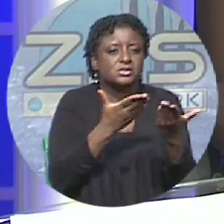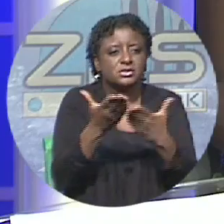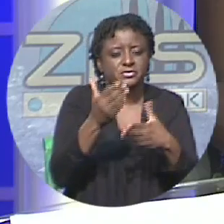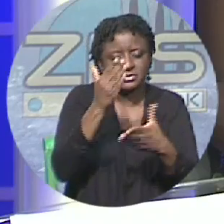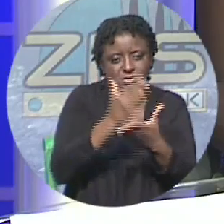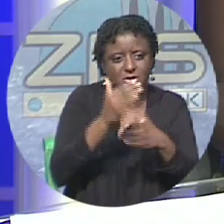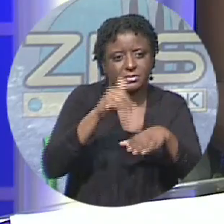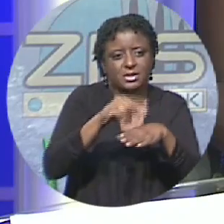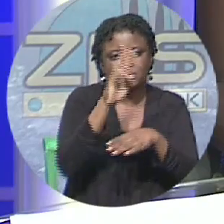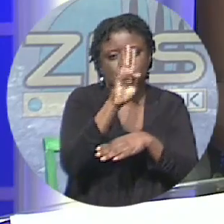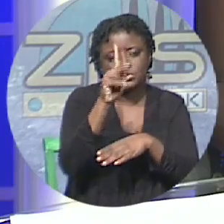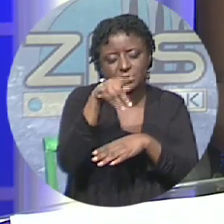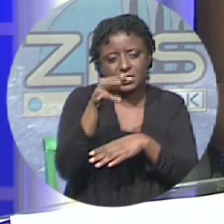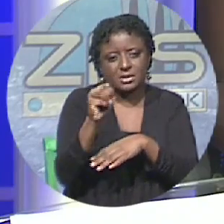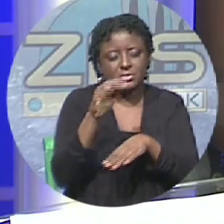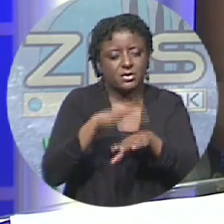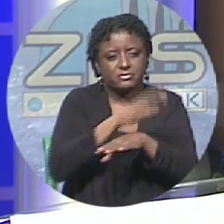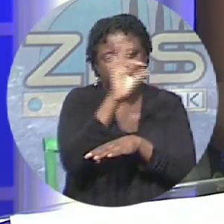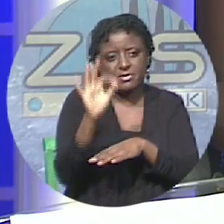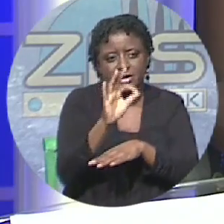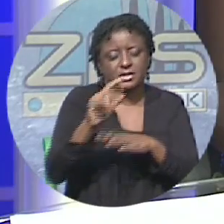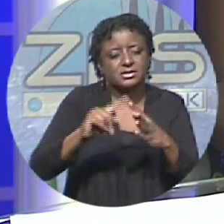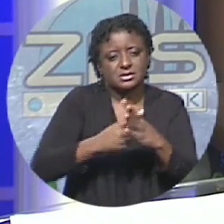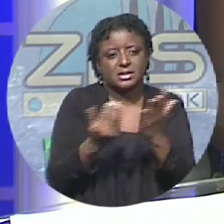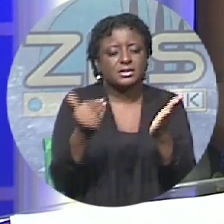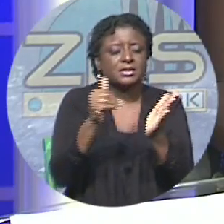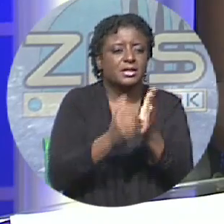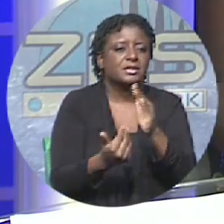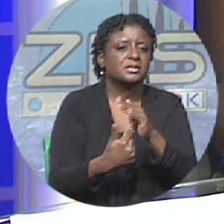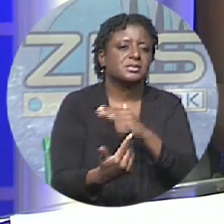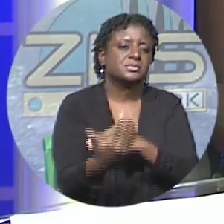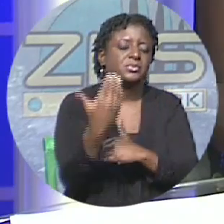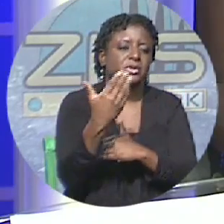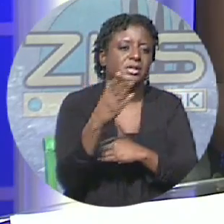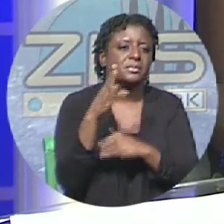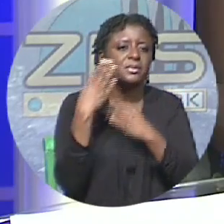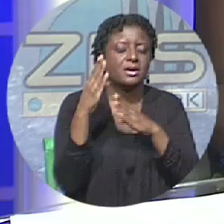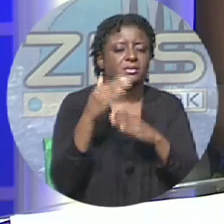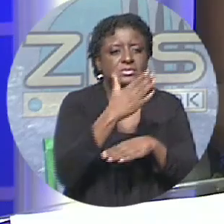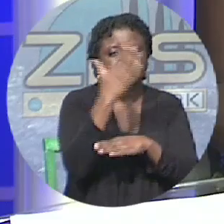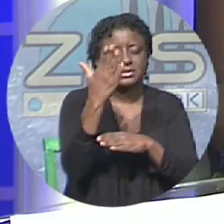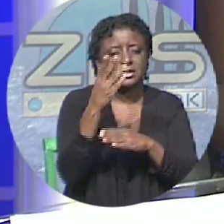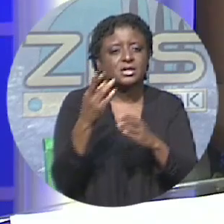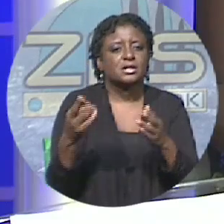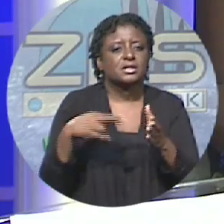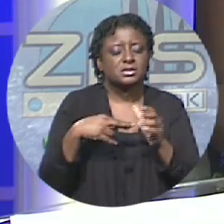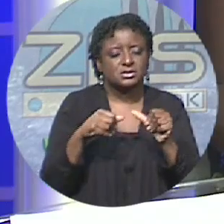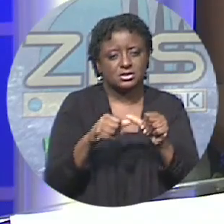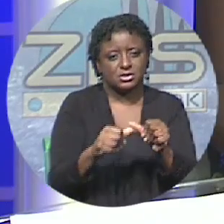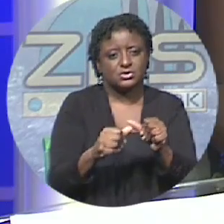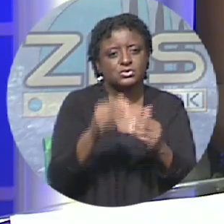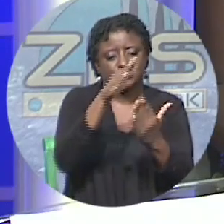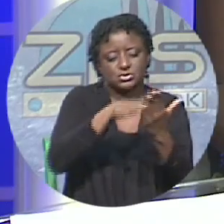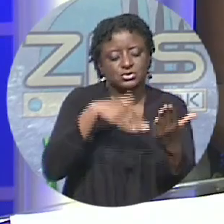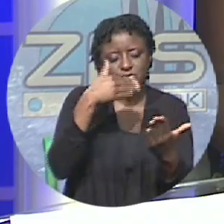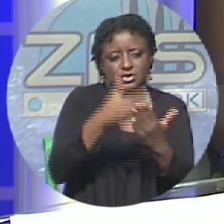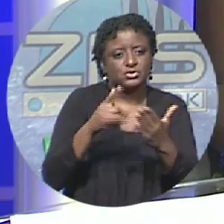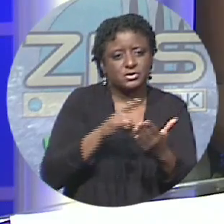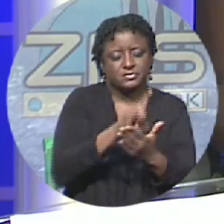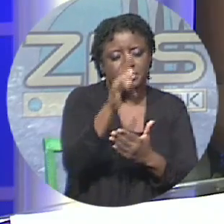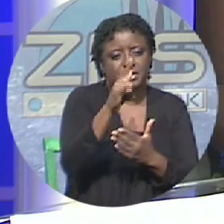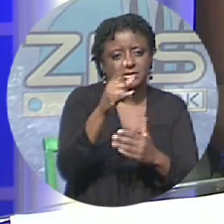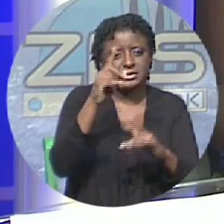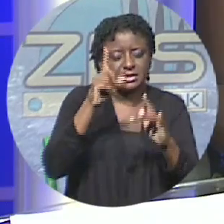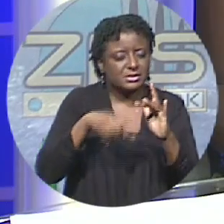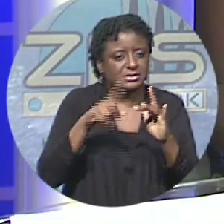o'clock on Friday but resumed this morning. The national flag carrier also resuming its scheduled flights with the exception of those islands that were